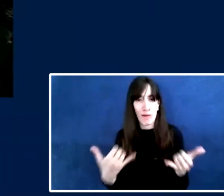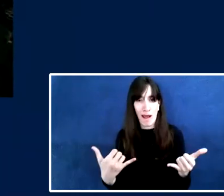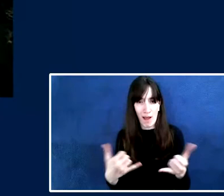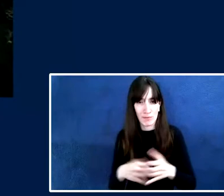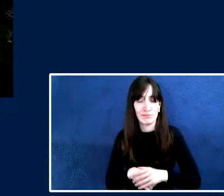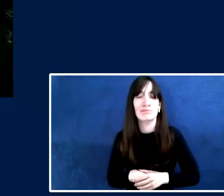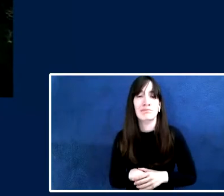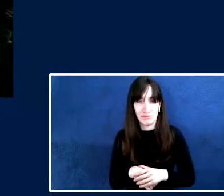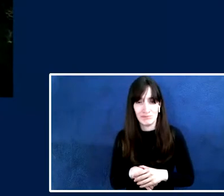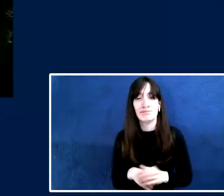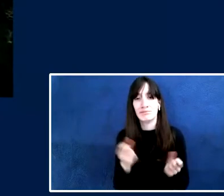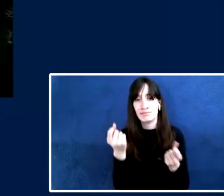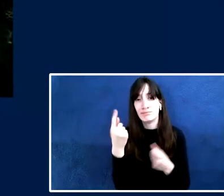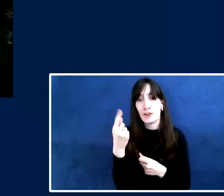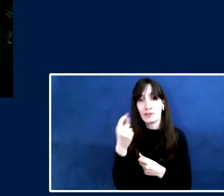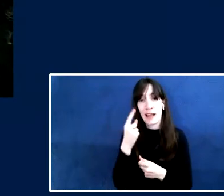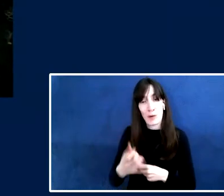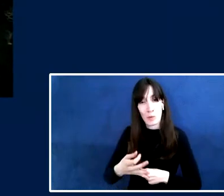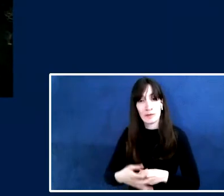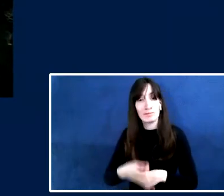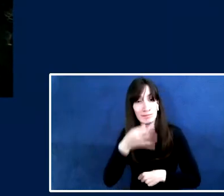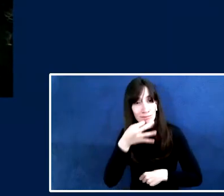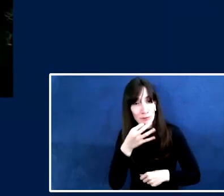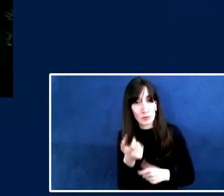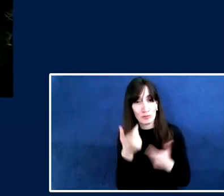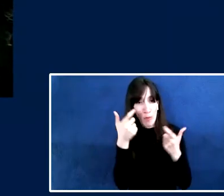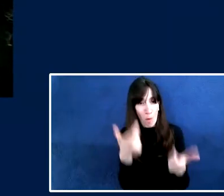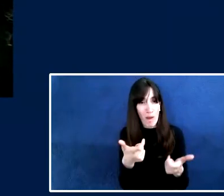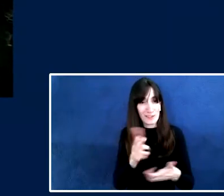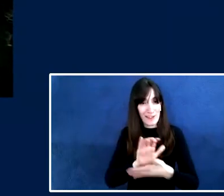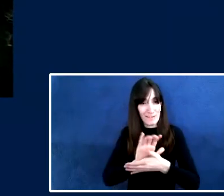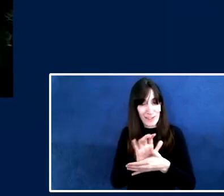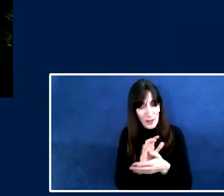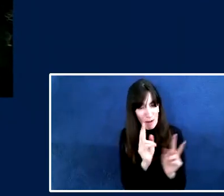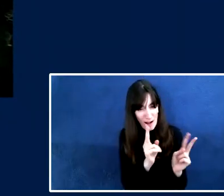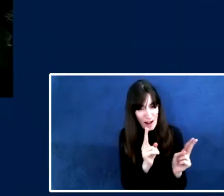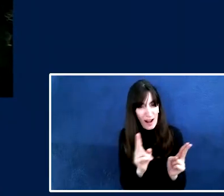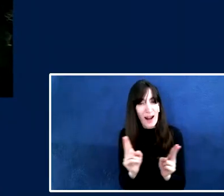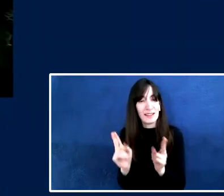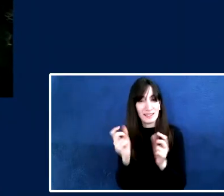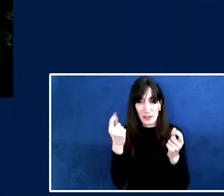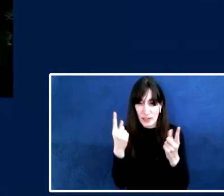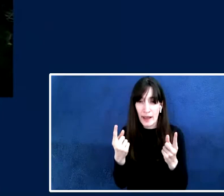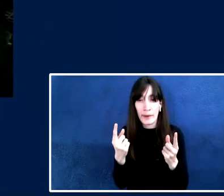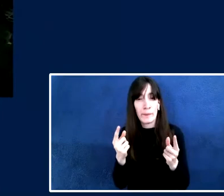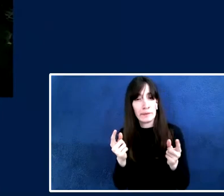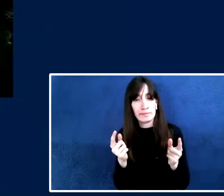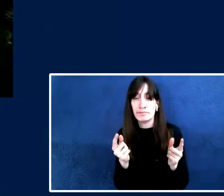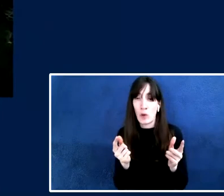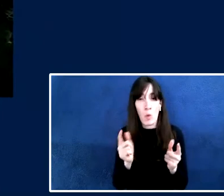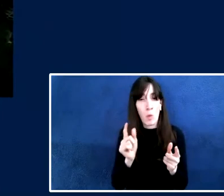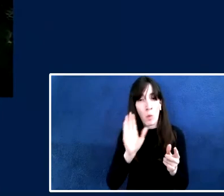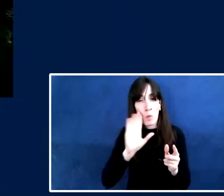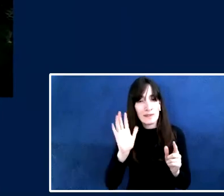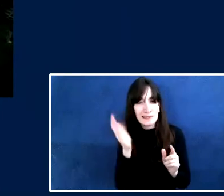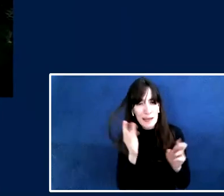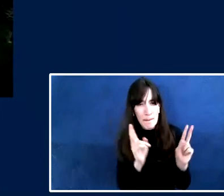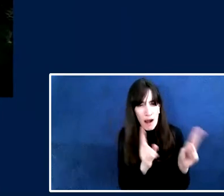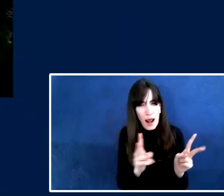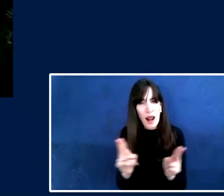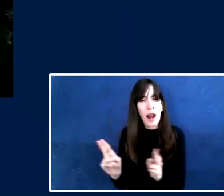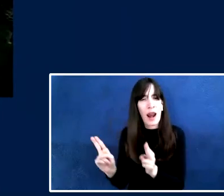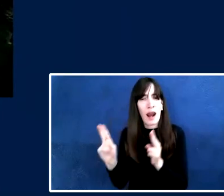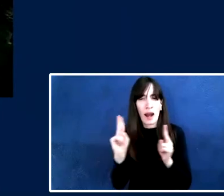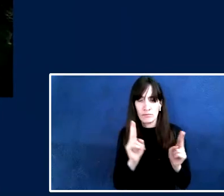you'll see that coming up on your screen, and it's going to be sort of a hectic presentation where you see the